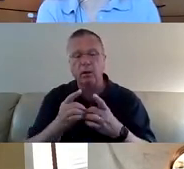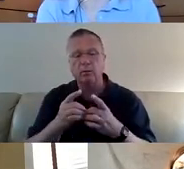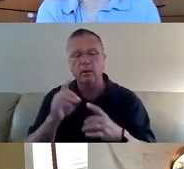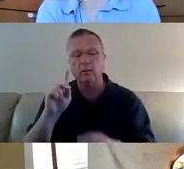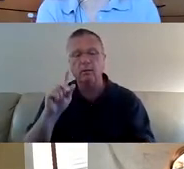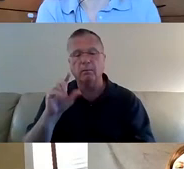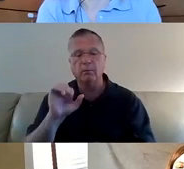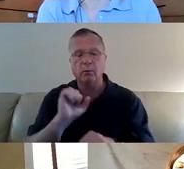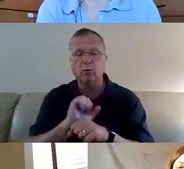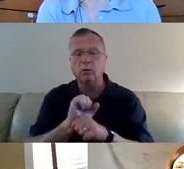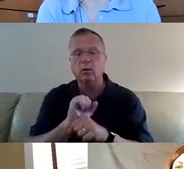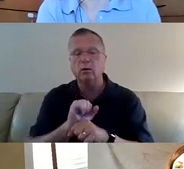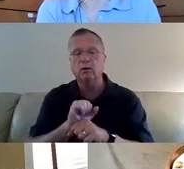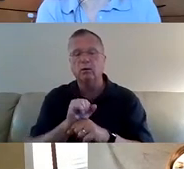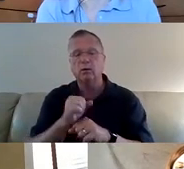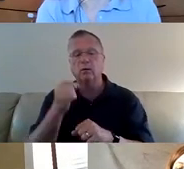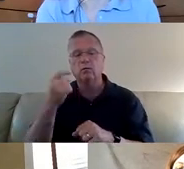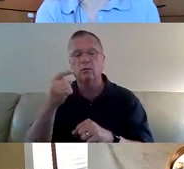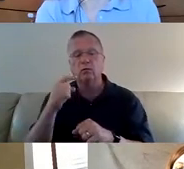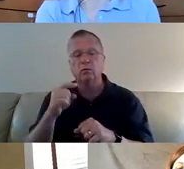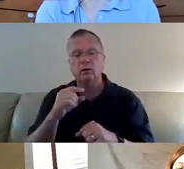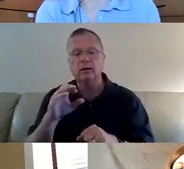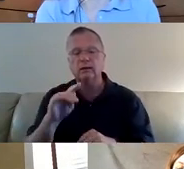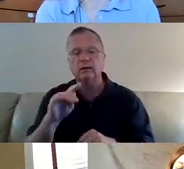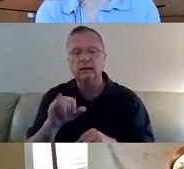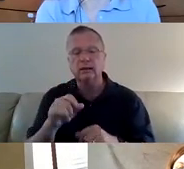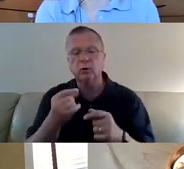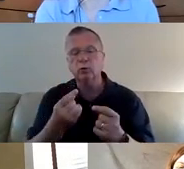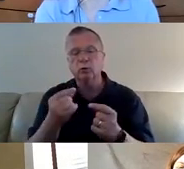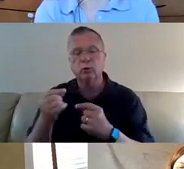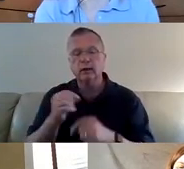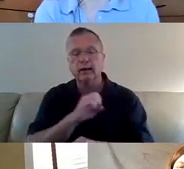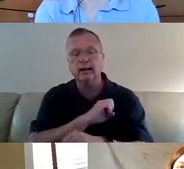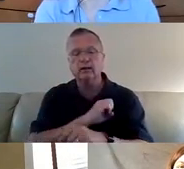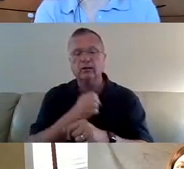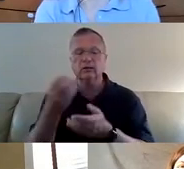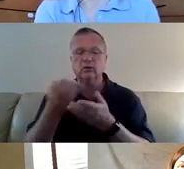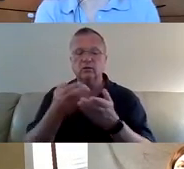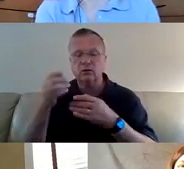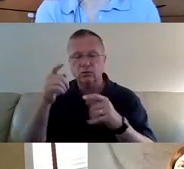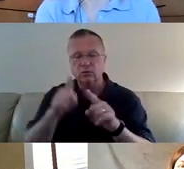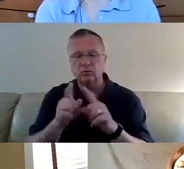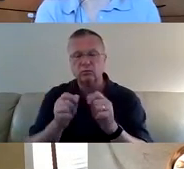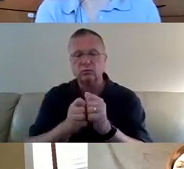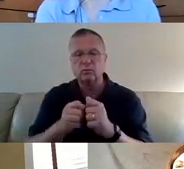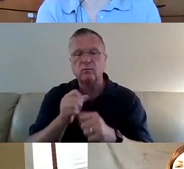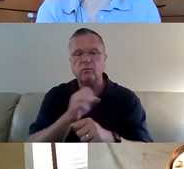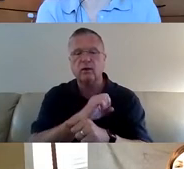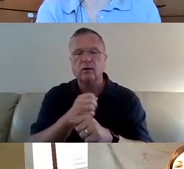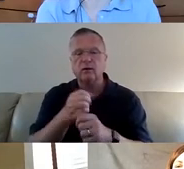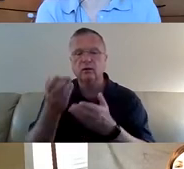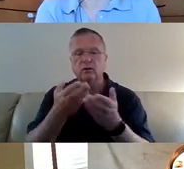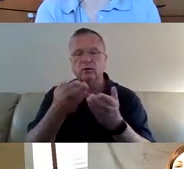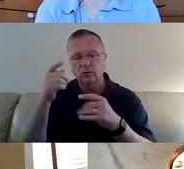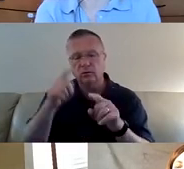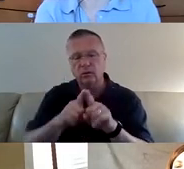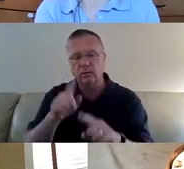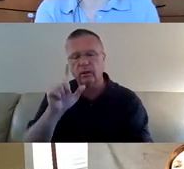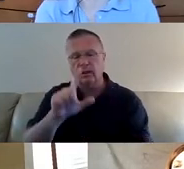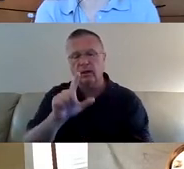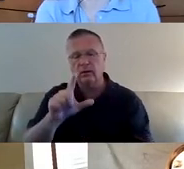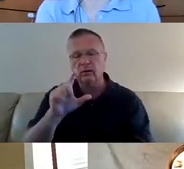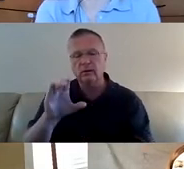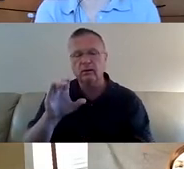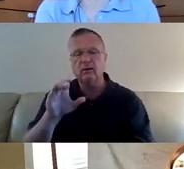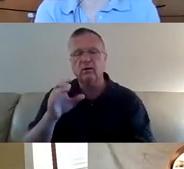to enter on behalf of the city into an energy services agreement with Energy Center Pittsburgh LLC for the supply of